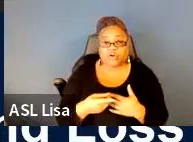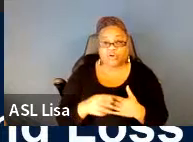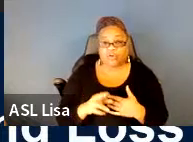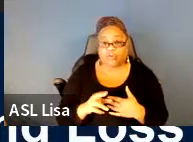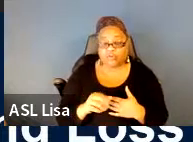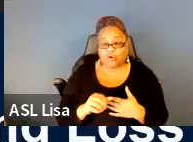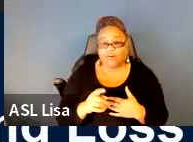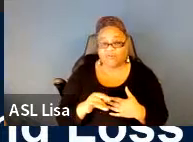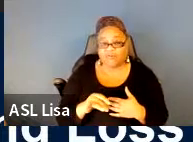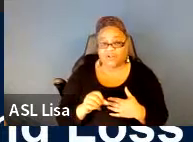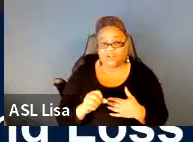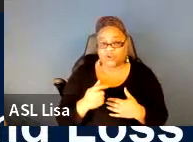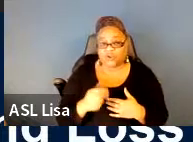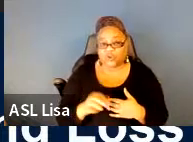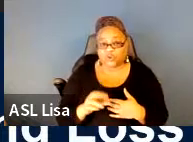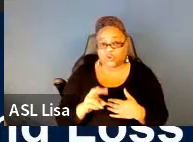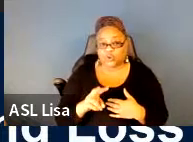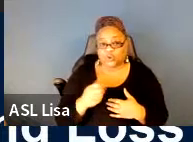and